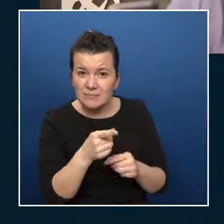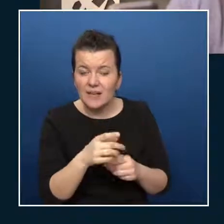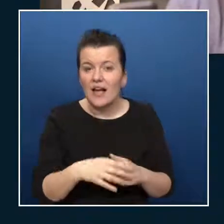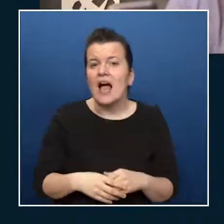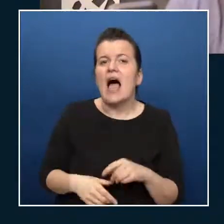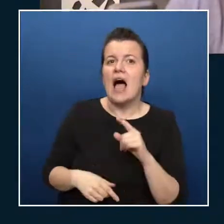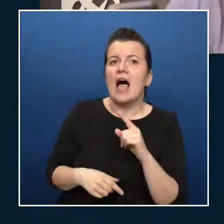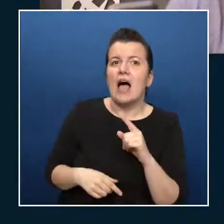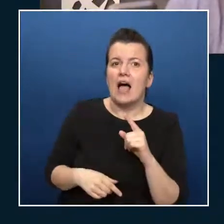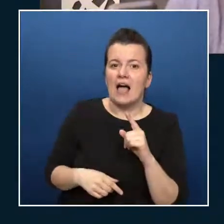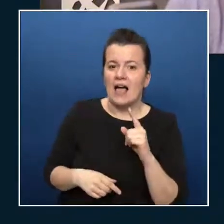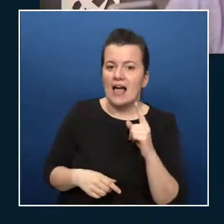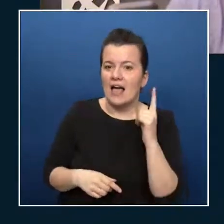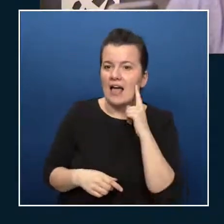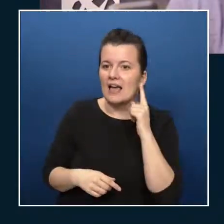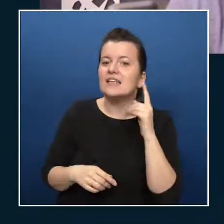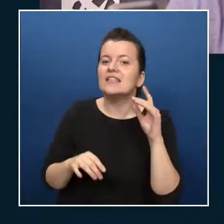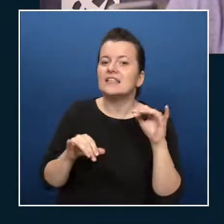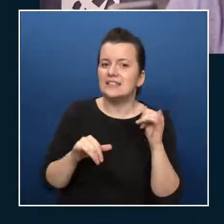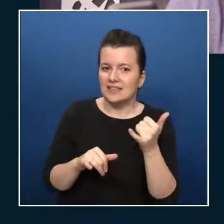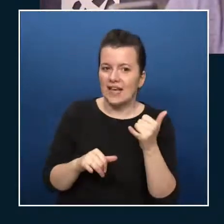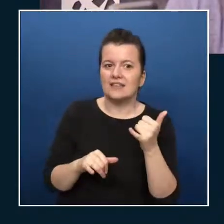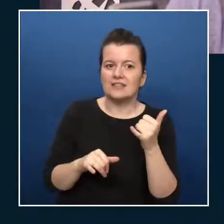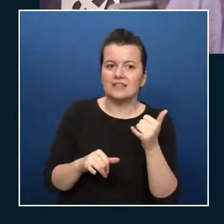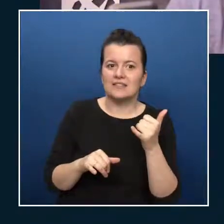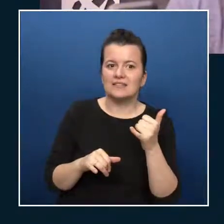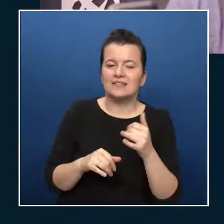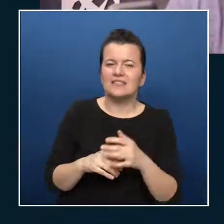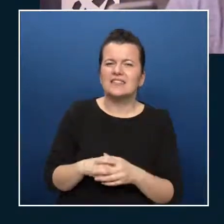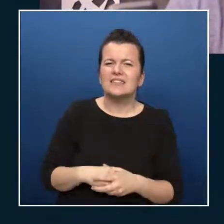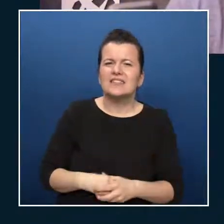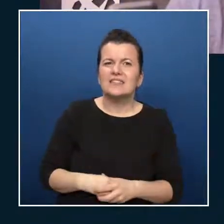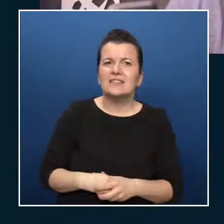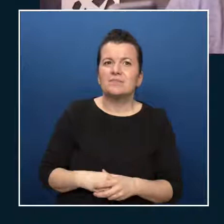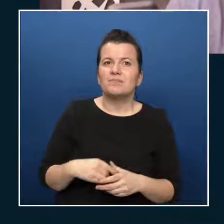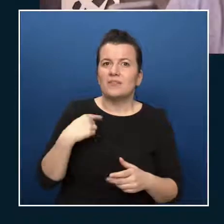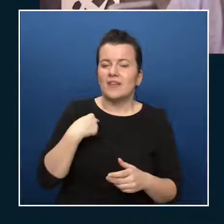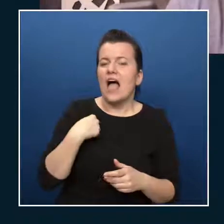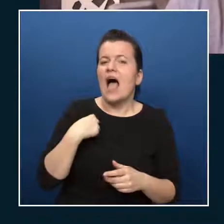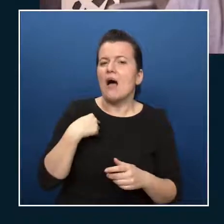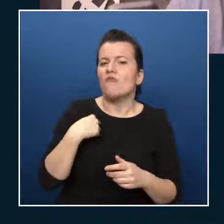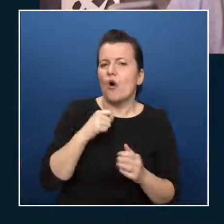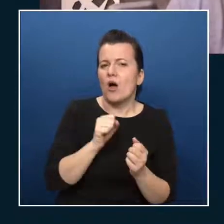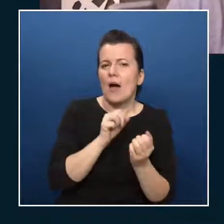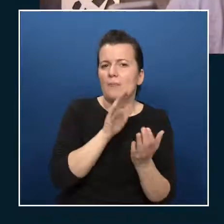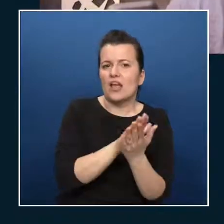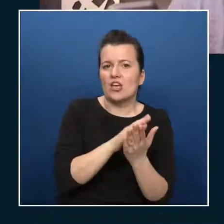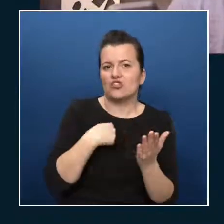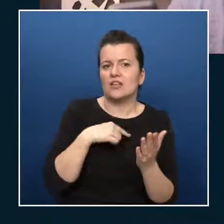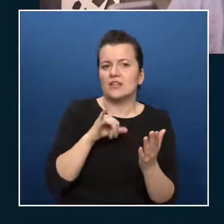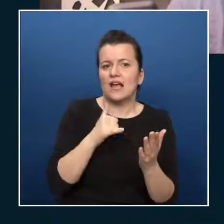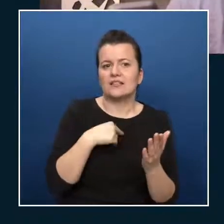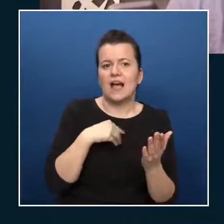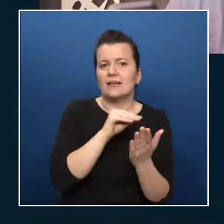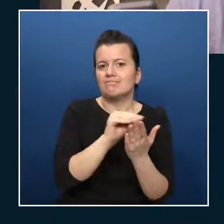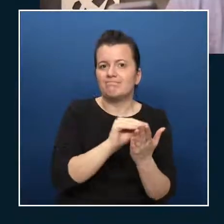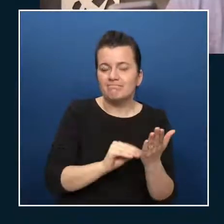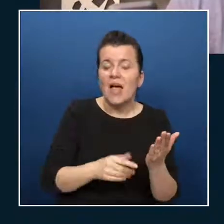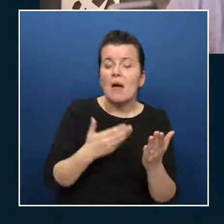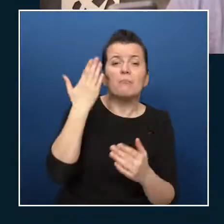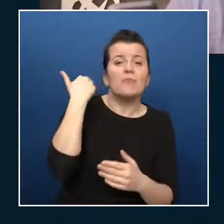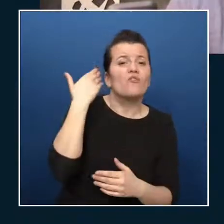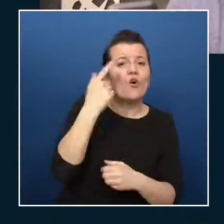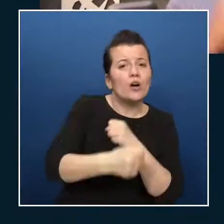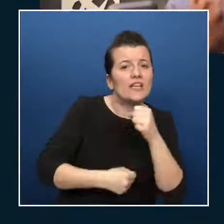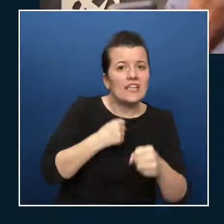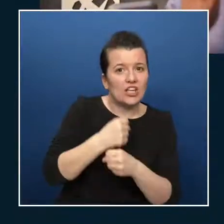my solution to building backend applications. I think in the past few years, as a front-end engineer, you would realize